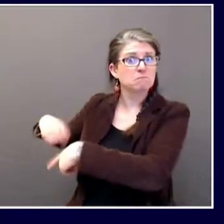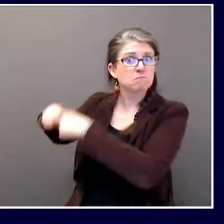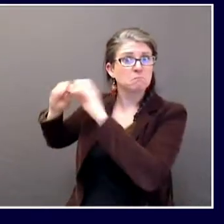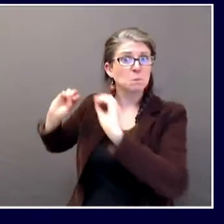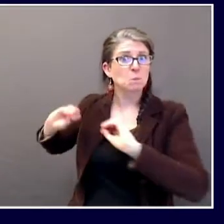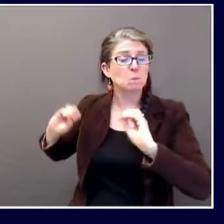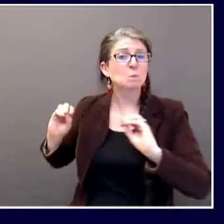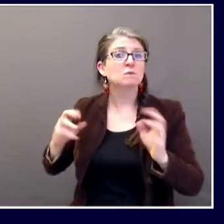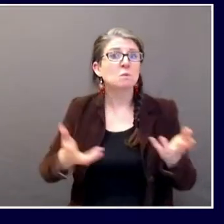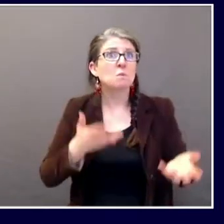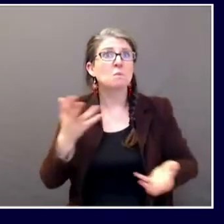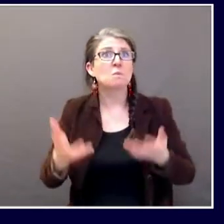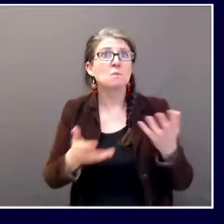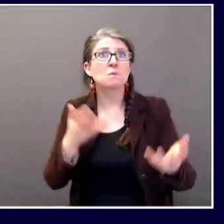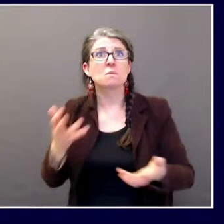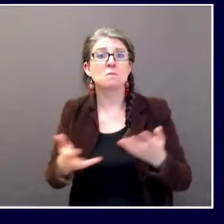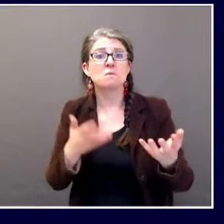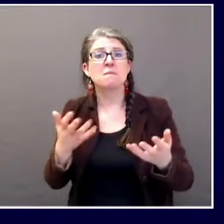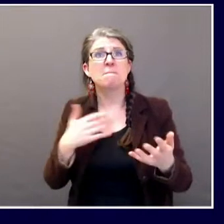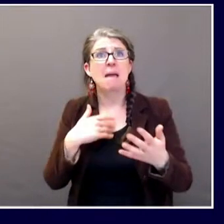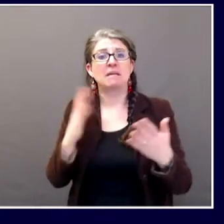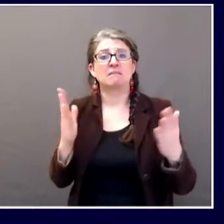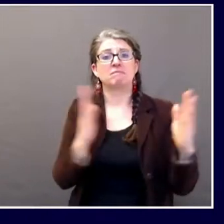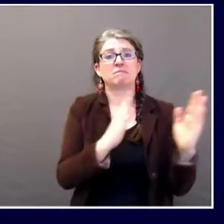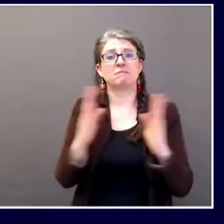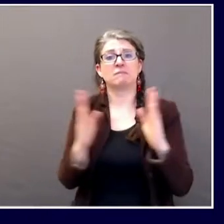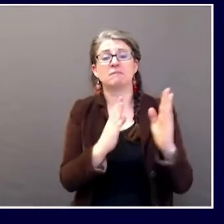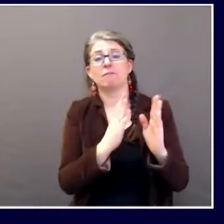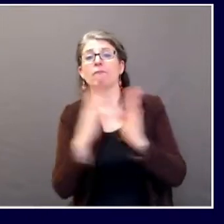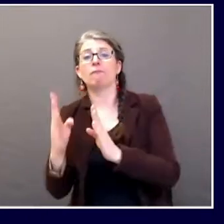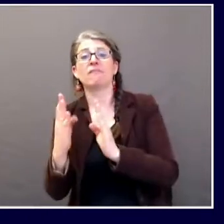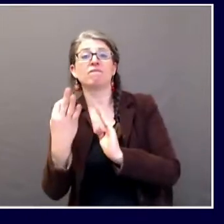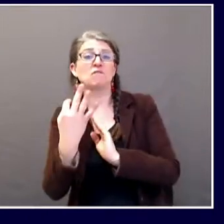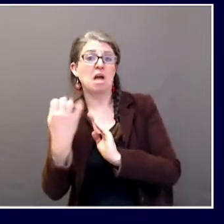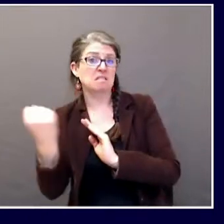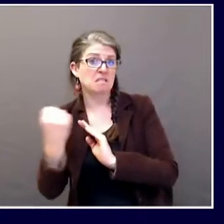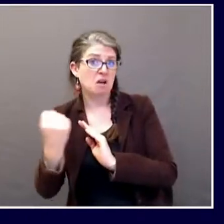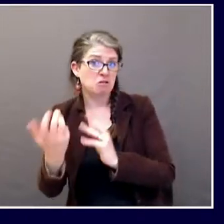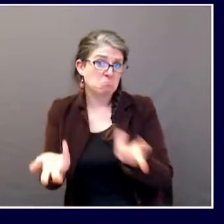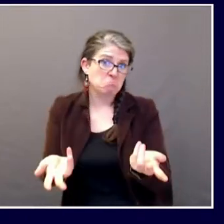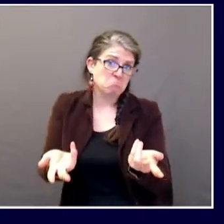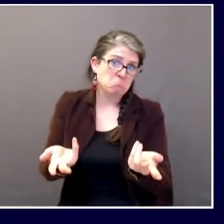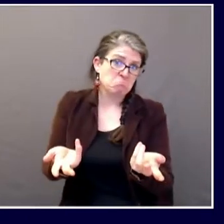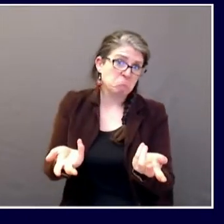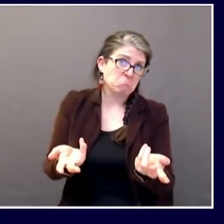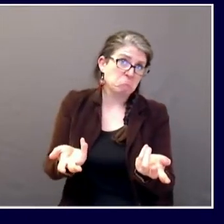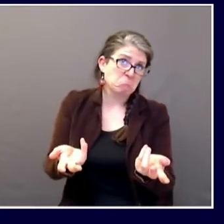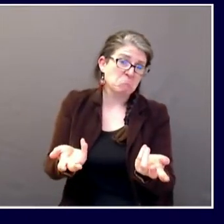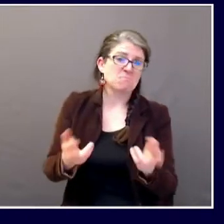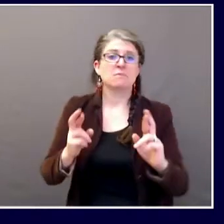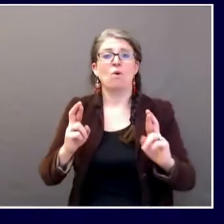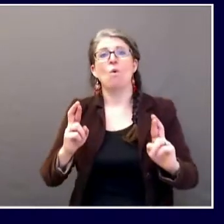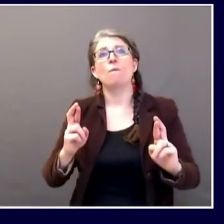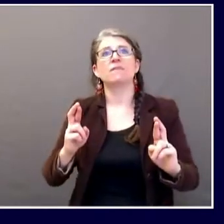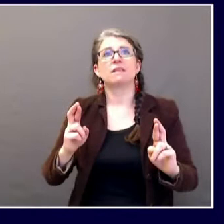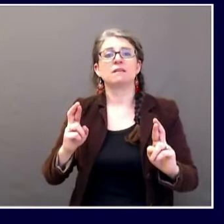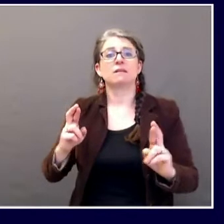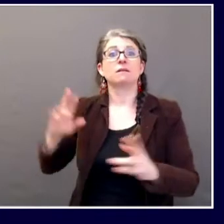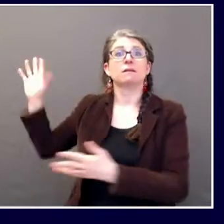bookended later in the week, and all the shots that we've gotten into the state can be administered before the next rounds show up next